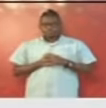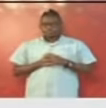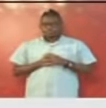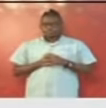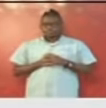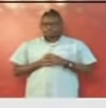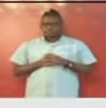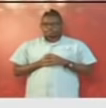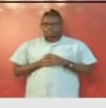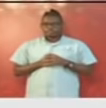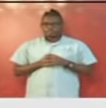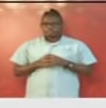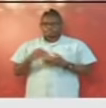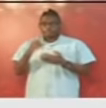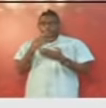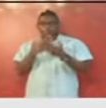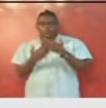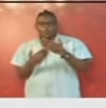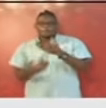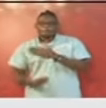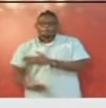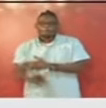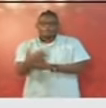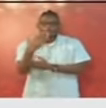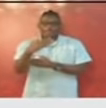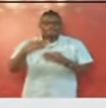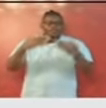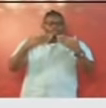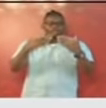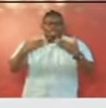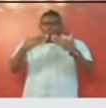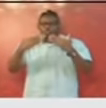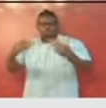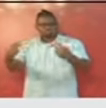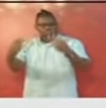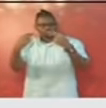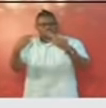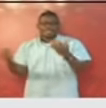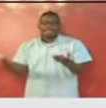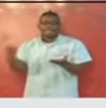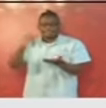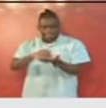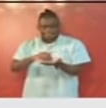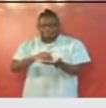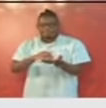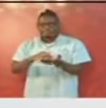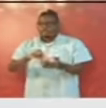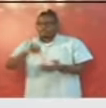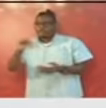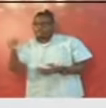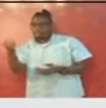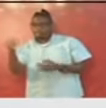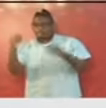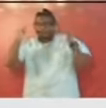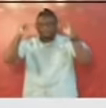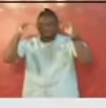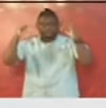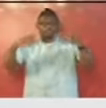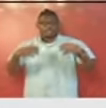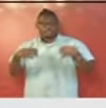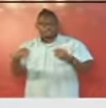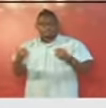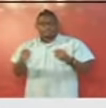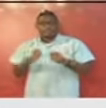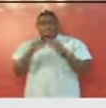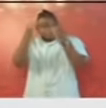Good morning. Thank you for joining us this morning for another Ministry of Health virtual media conference, which provides an